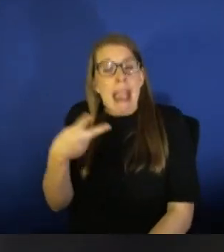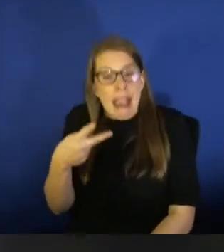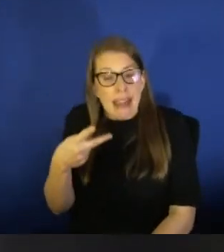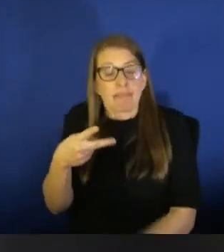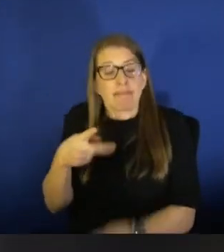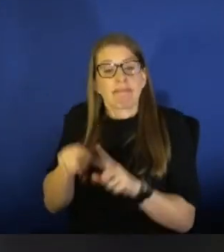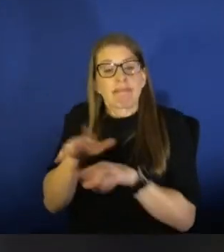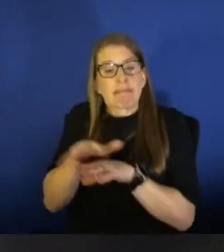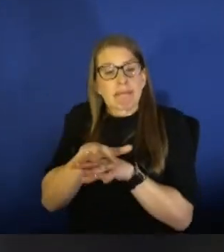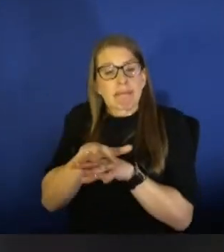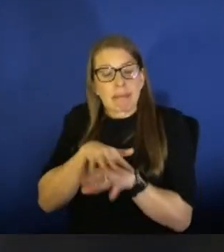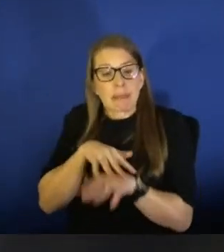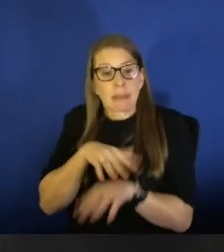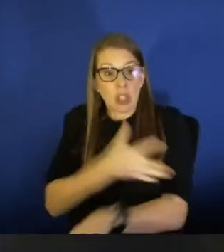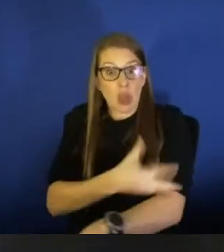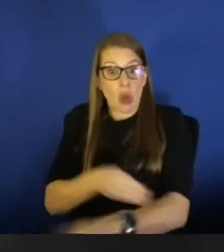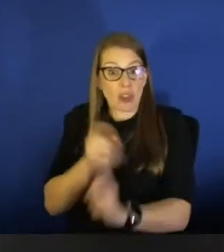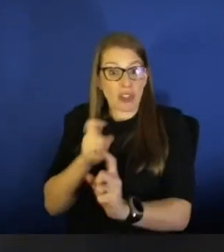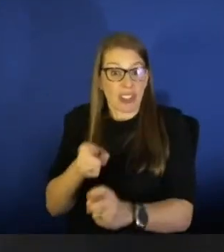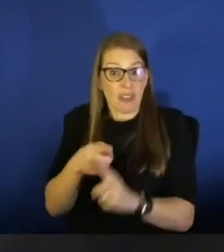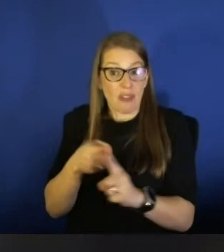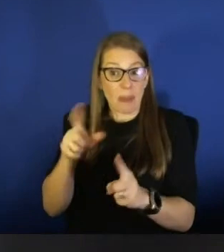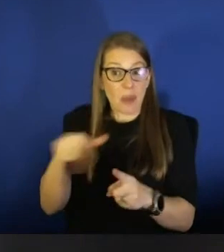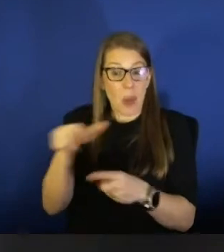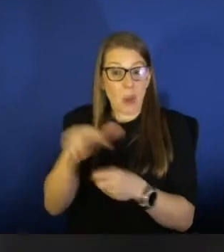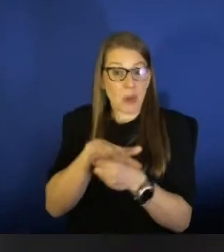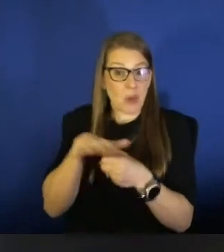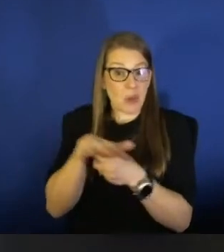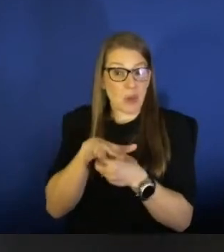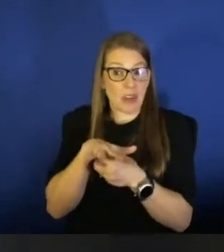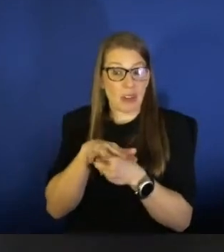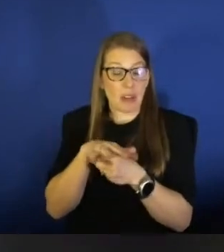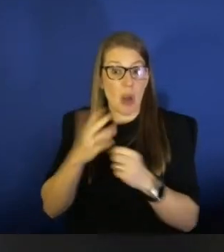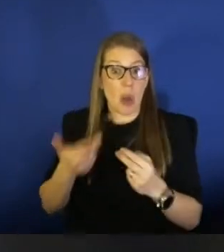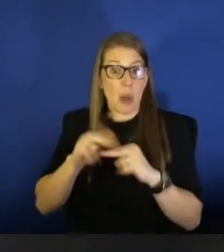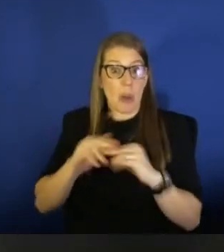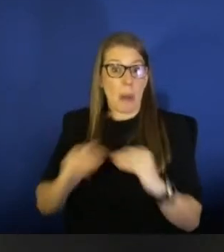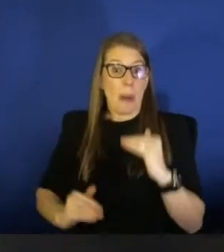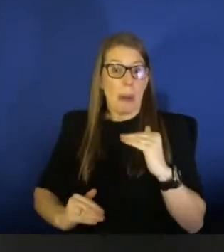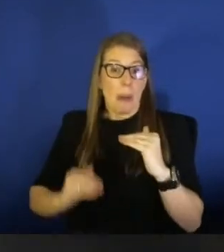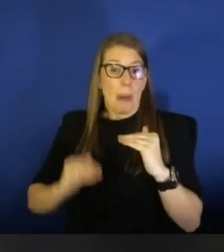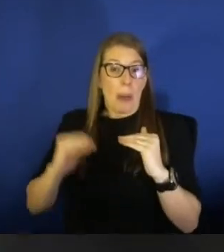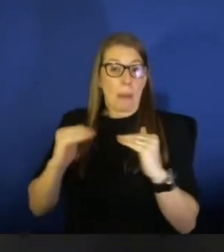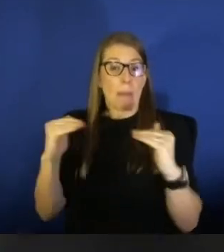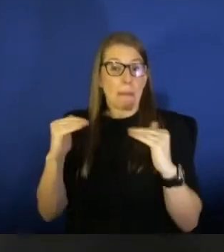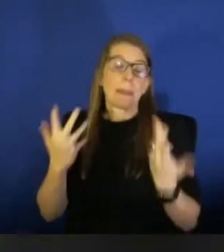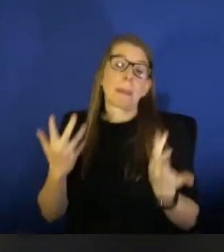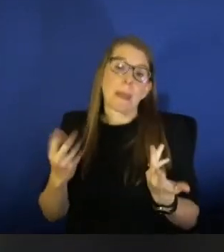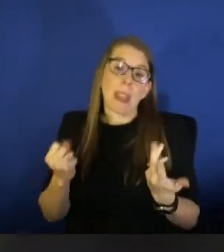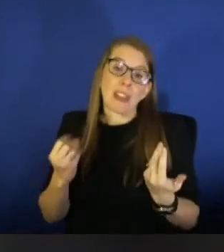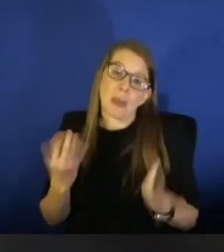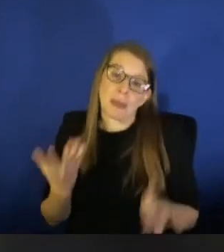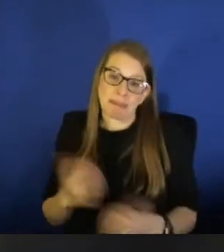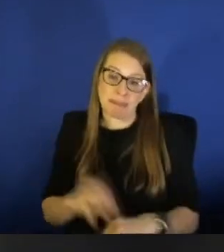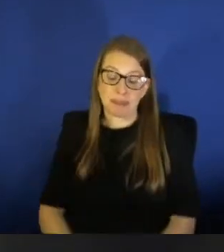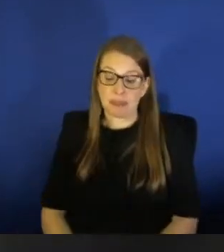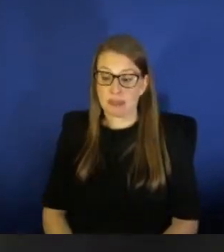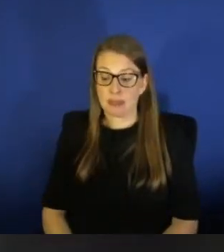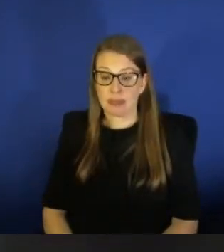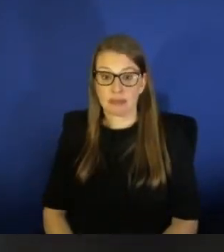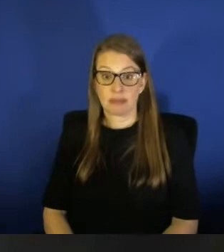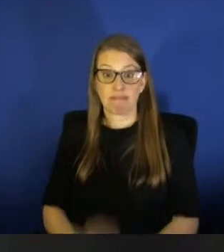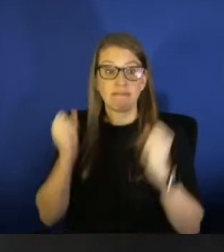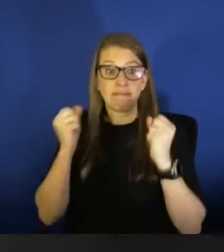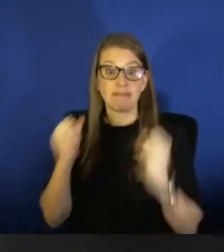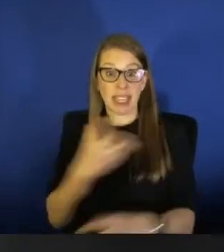we haven't seen the donations from those locations rise to what they used to be. So we're still seeing lots and lots of donors